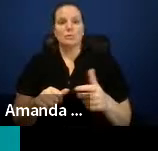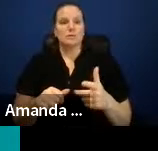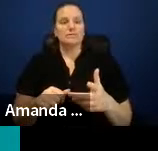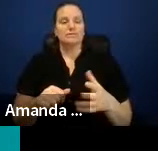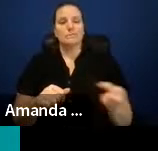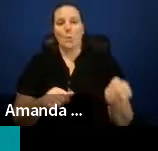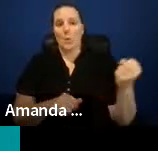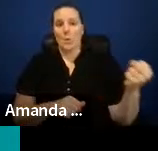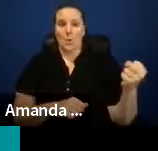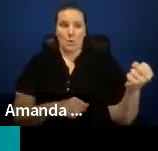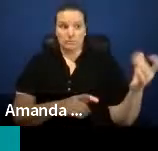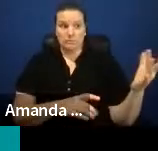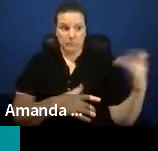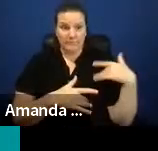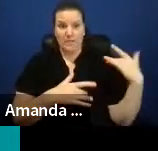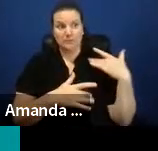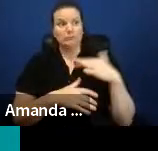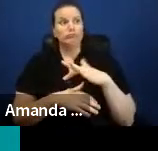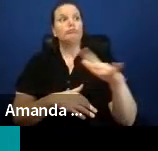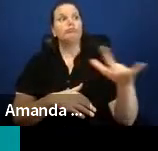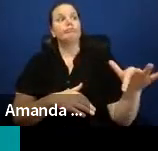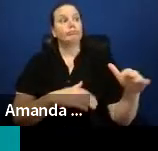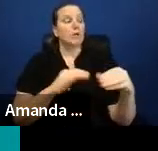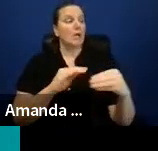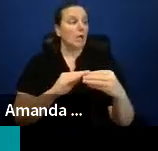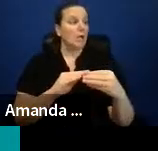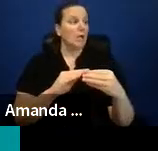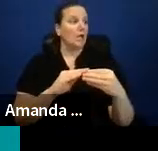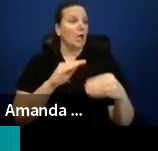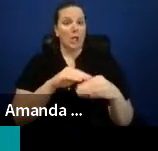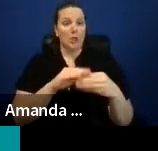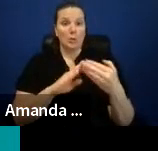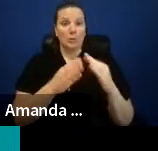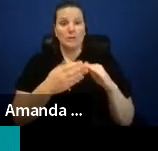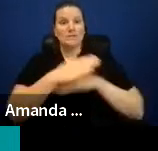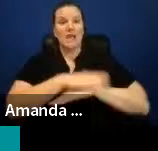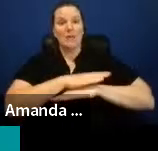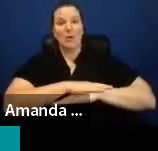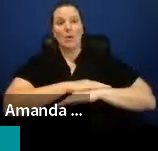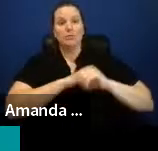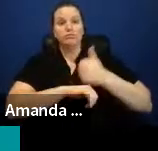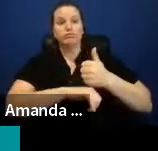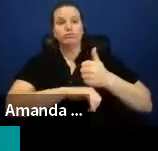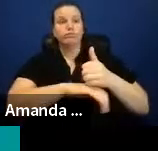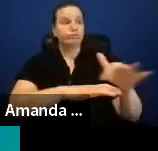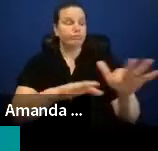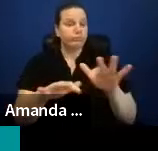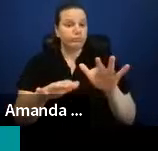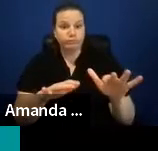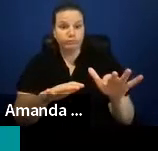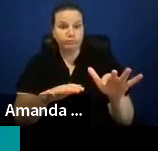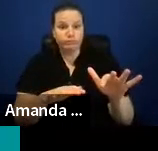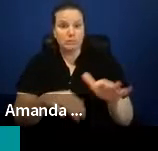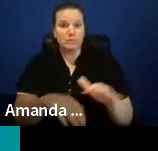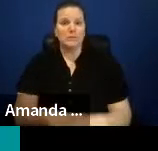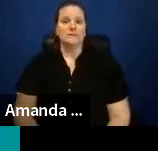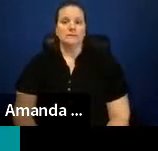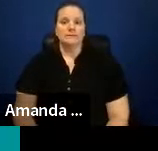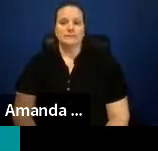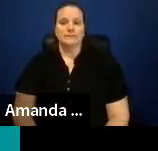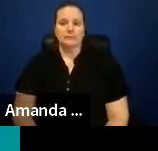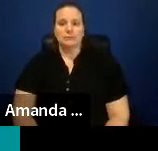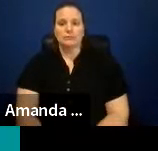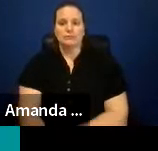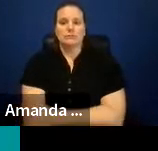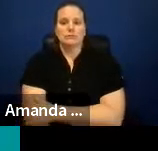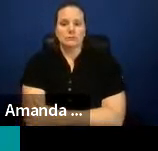tabling and doing events out in the community. So we will try and find